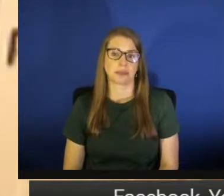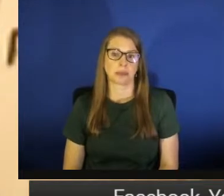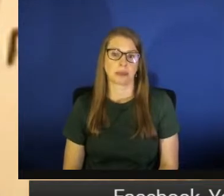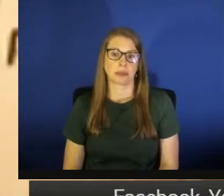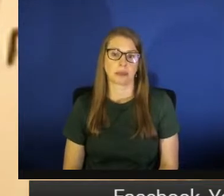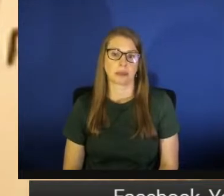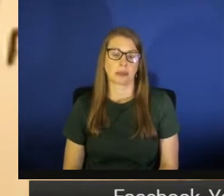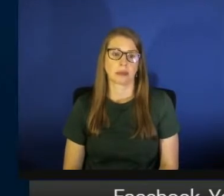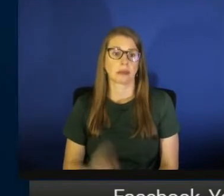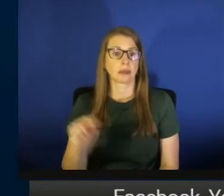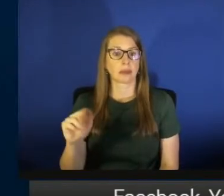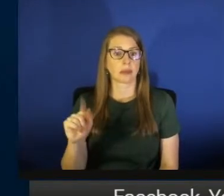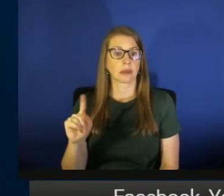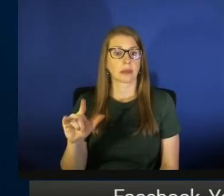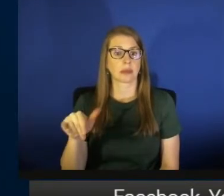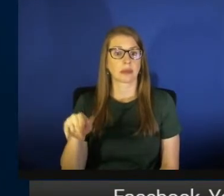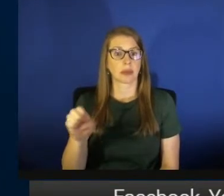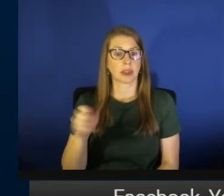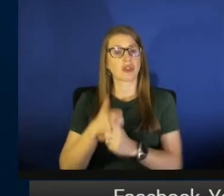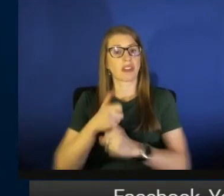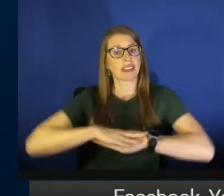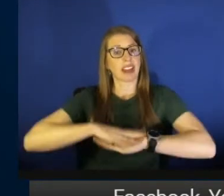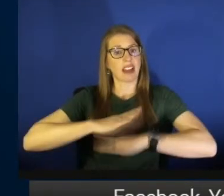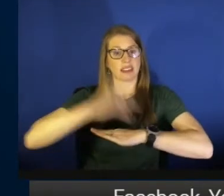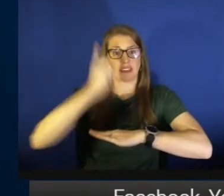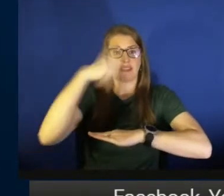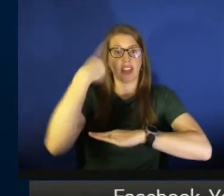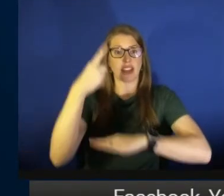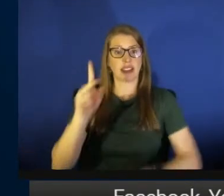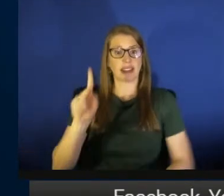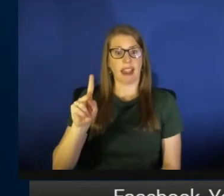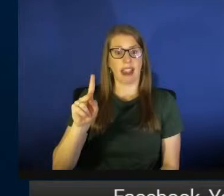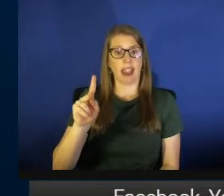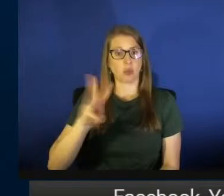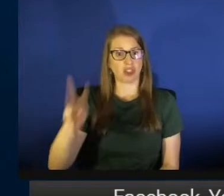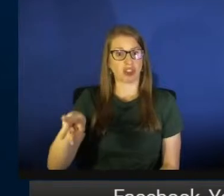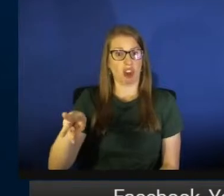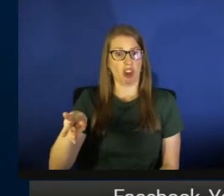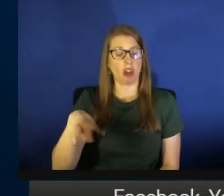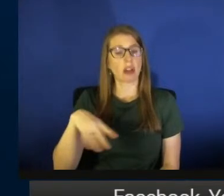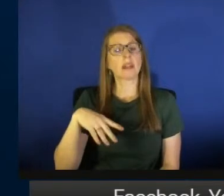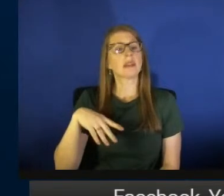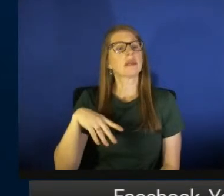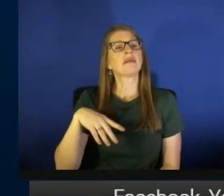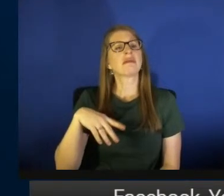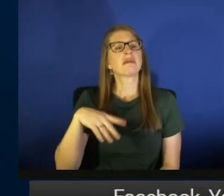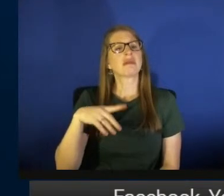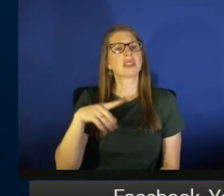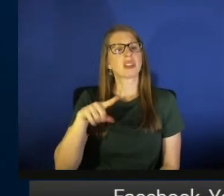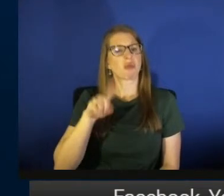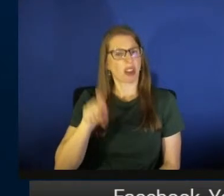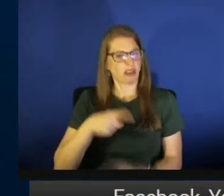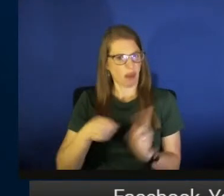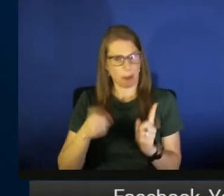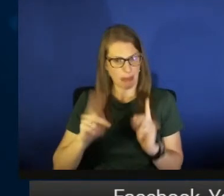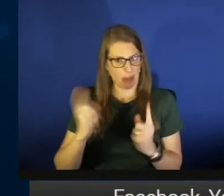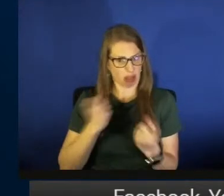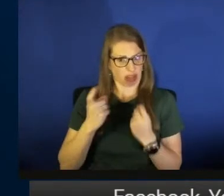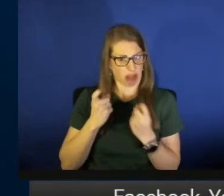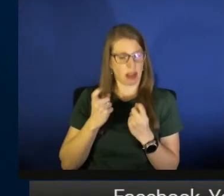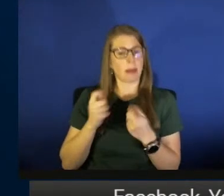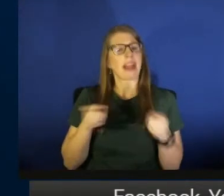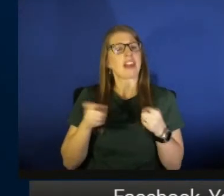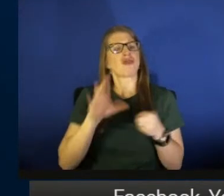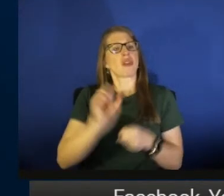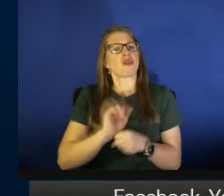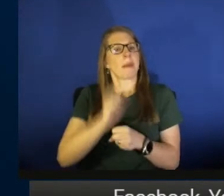Natalie, you sit on the desk. You're the face there at K-Witch at your station. What kind of questions were you getting from people, and how were you managing your job day to